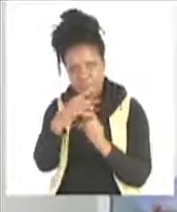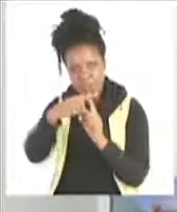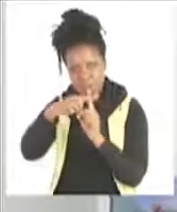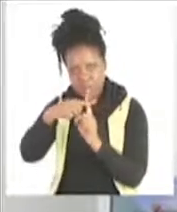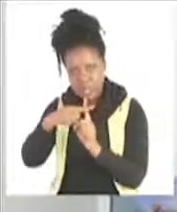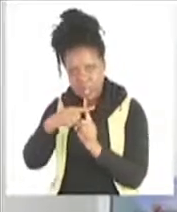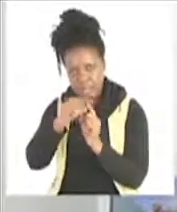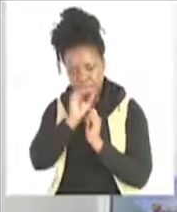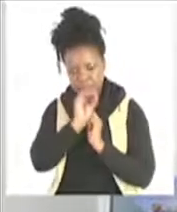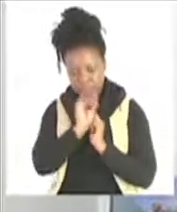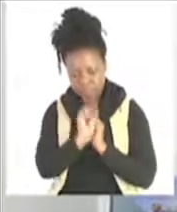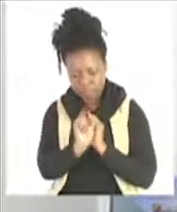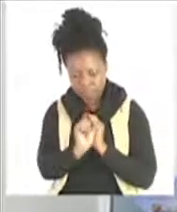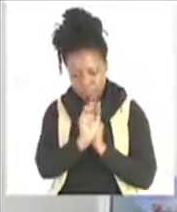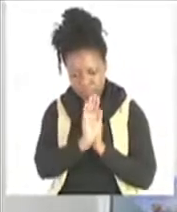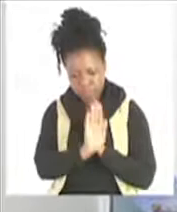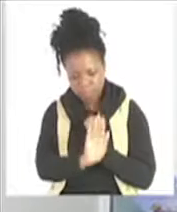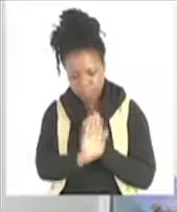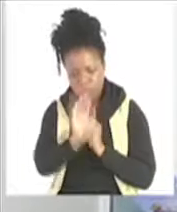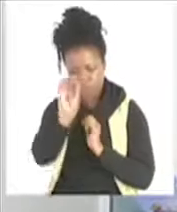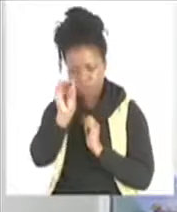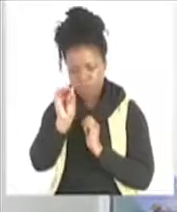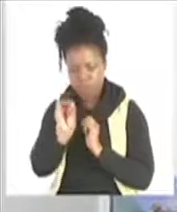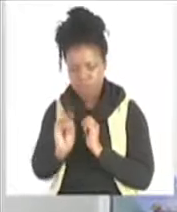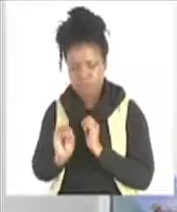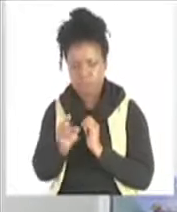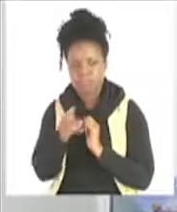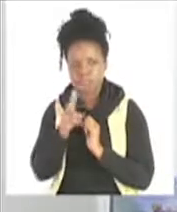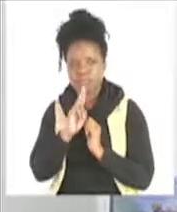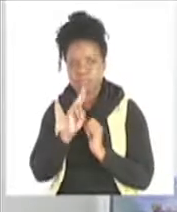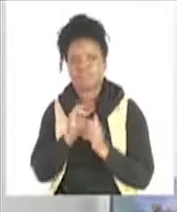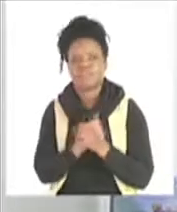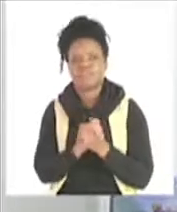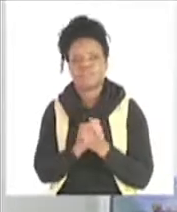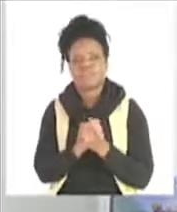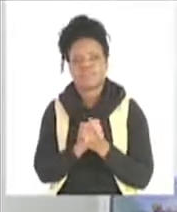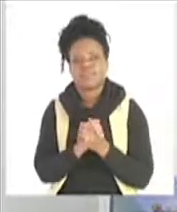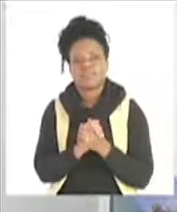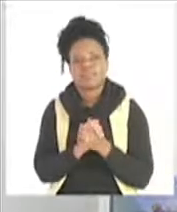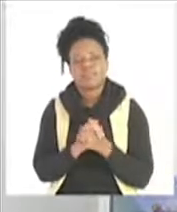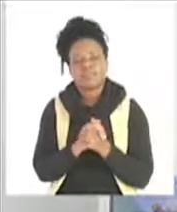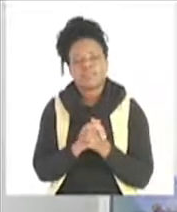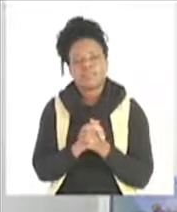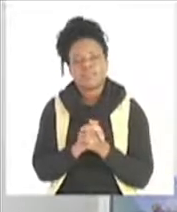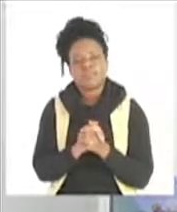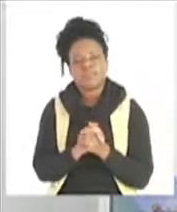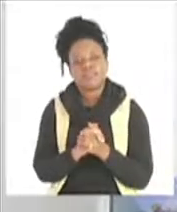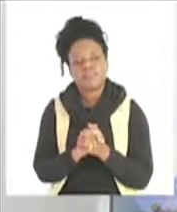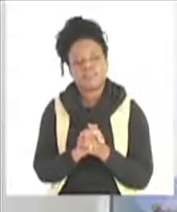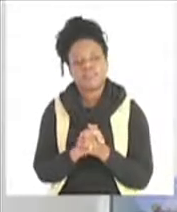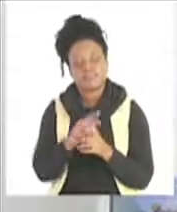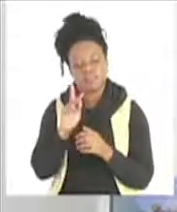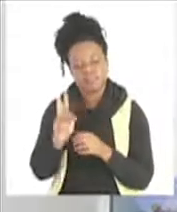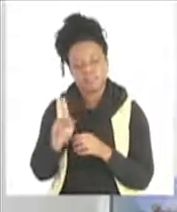sums together. Let's try another example on the chalkboard.